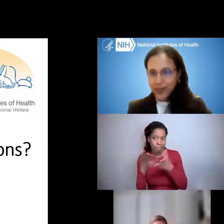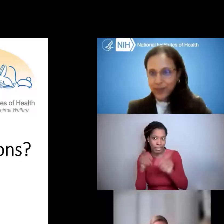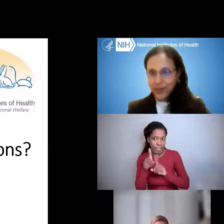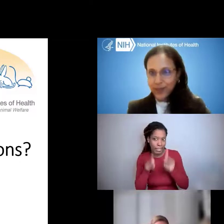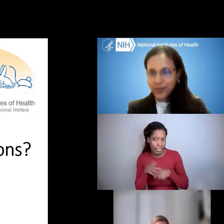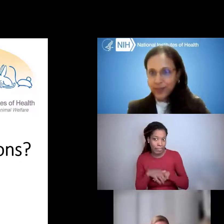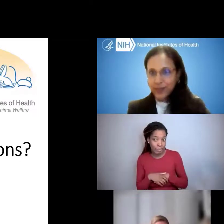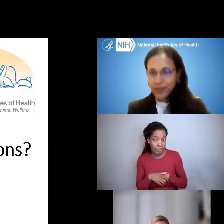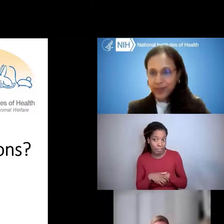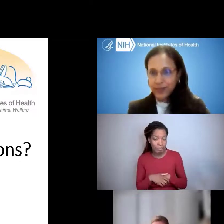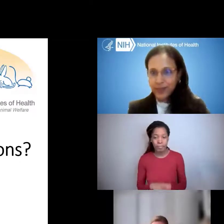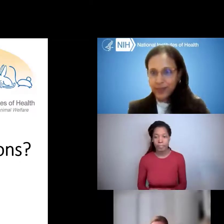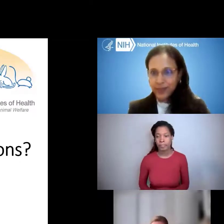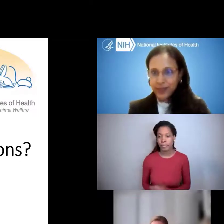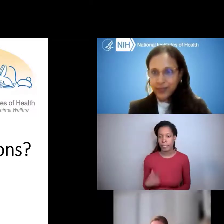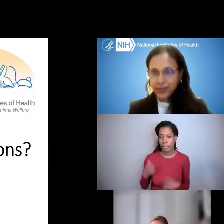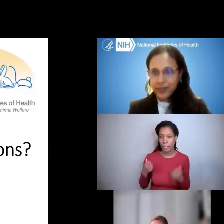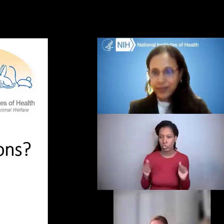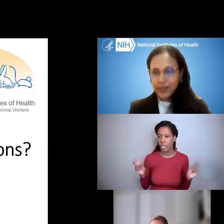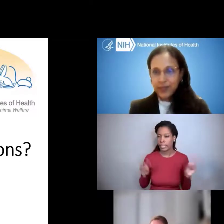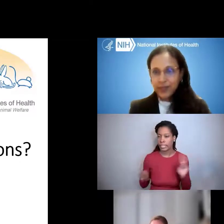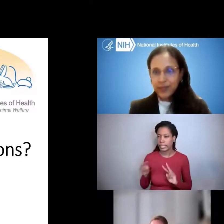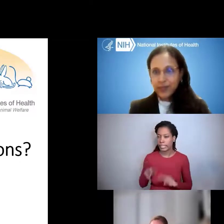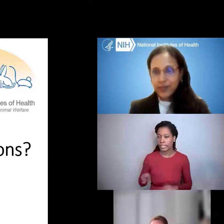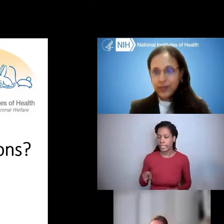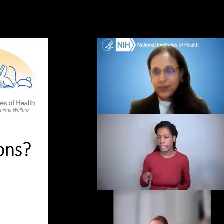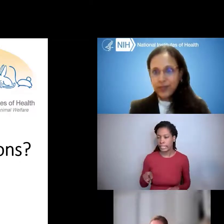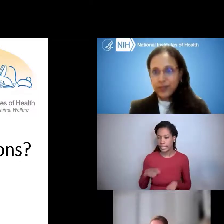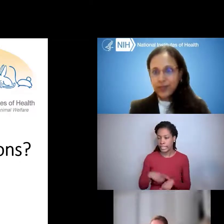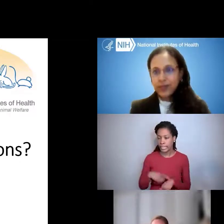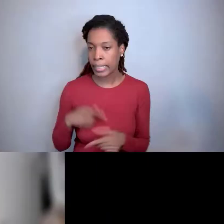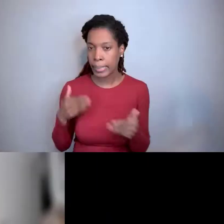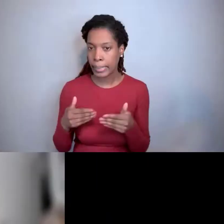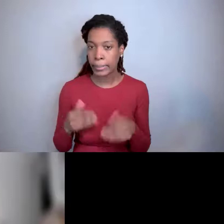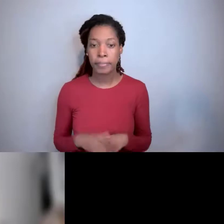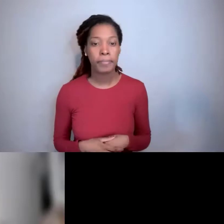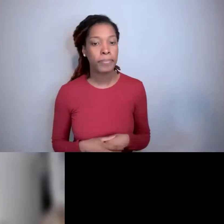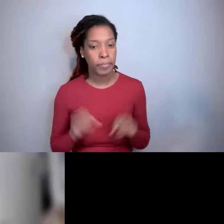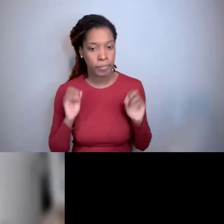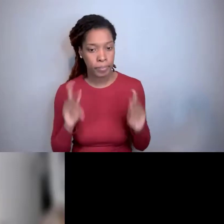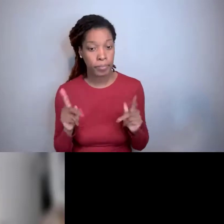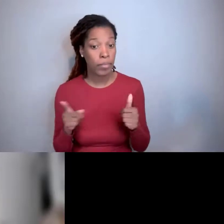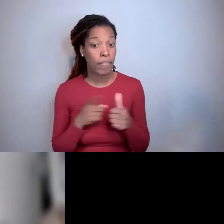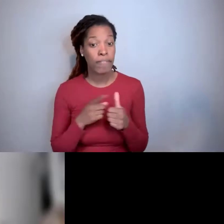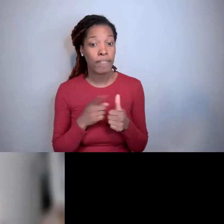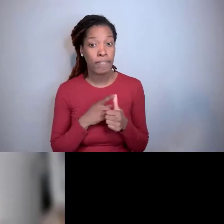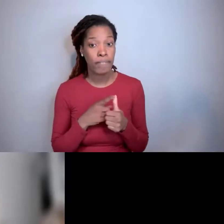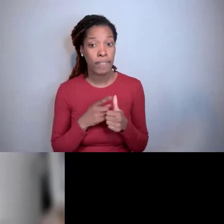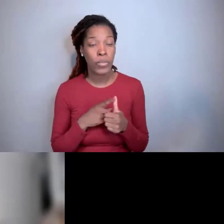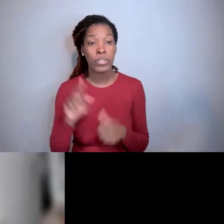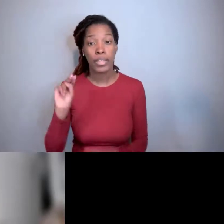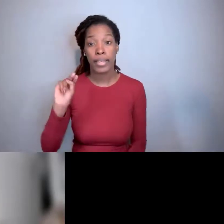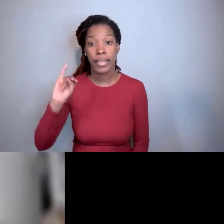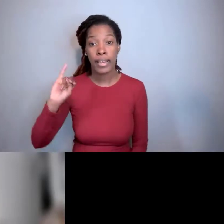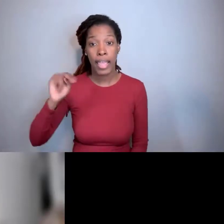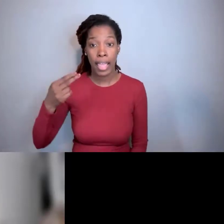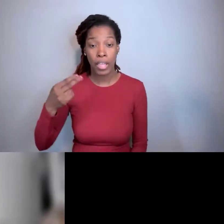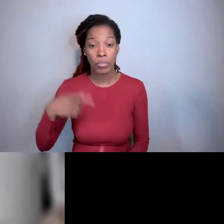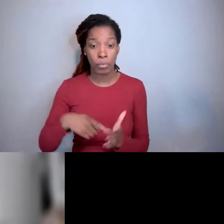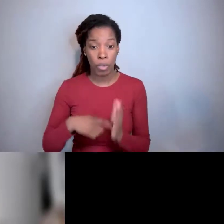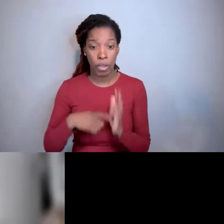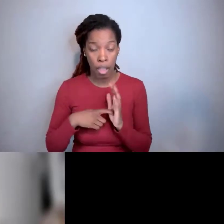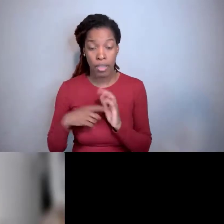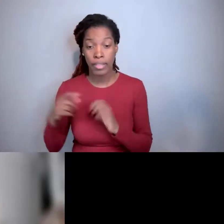So I'm going to try and cruise through these. Okay. So the first question is, does the NIH require the gaining institution